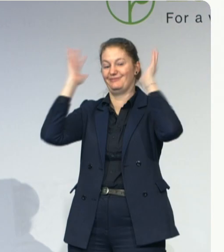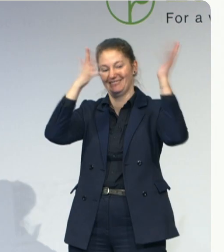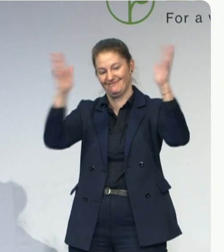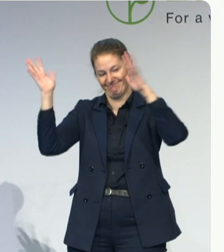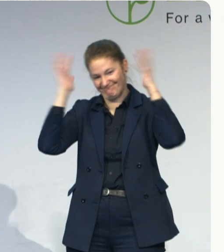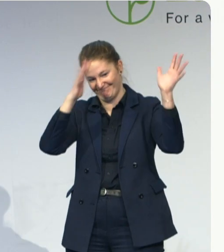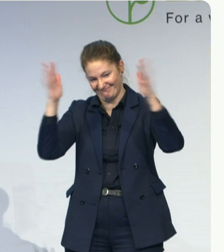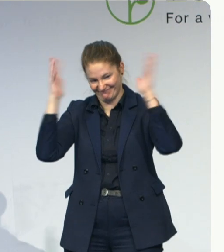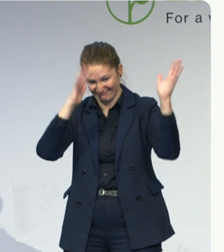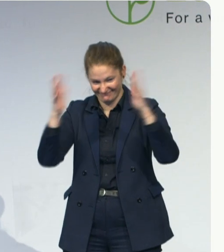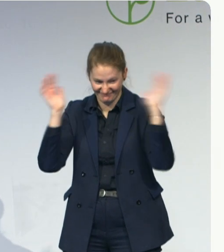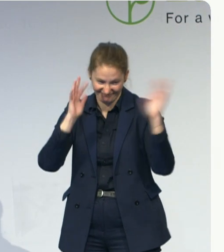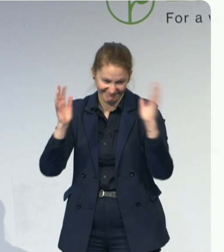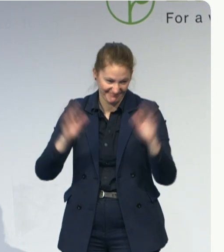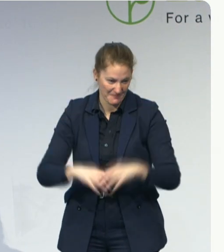Woo-hoo!